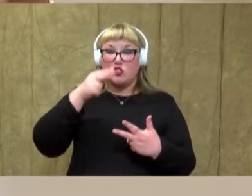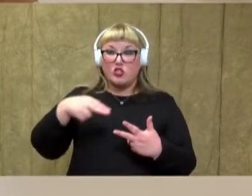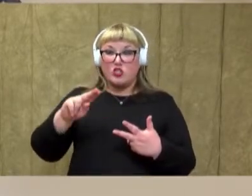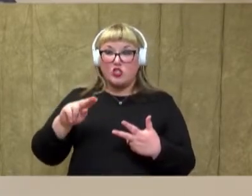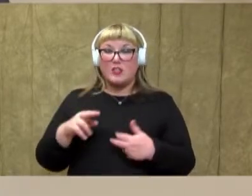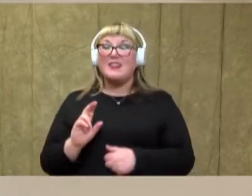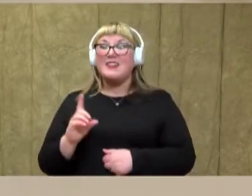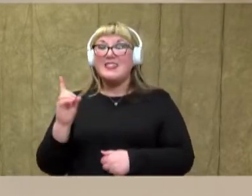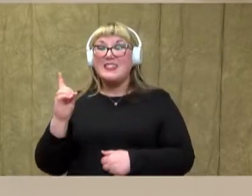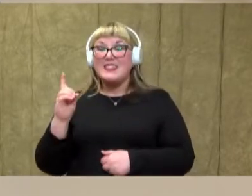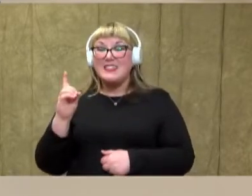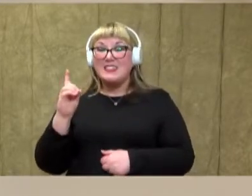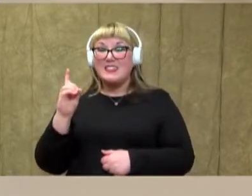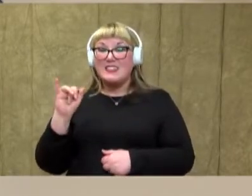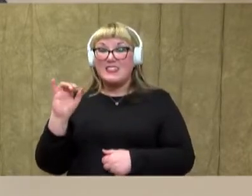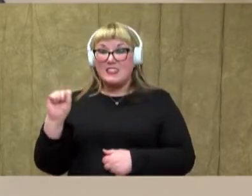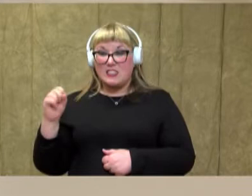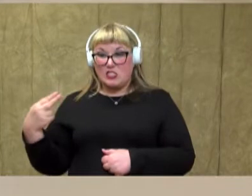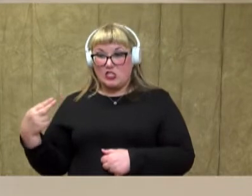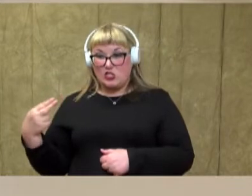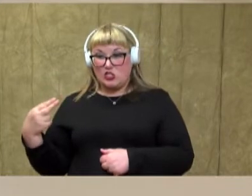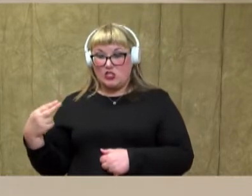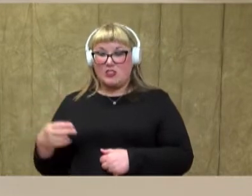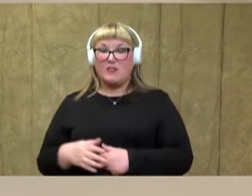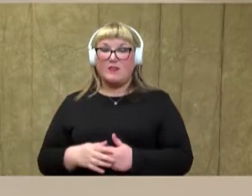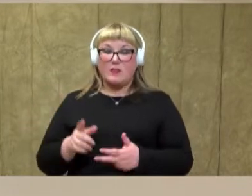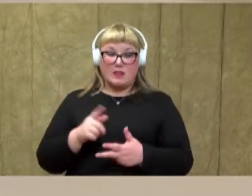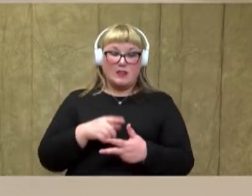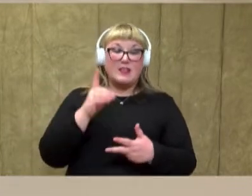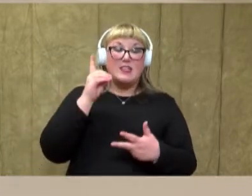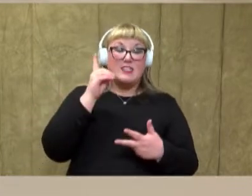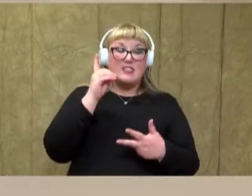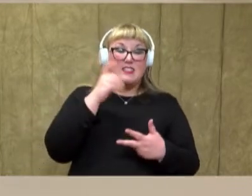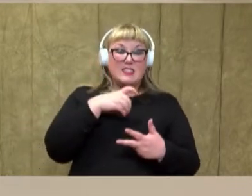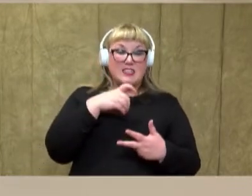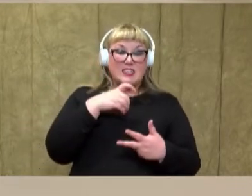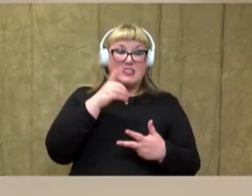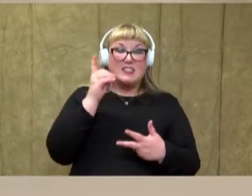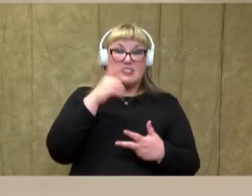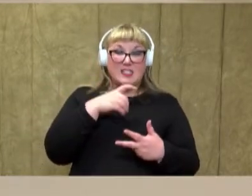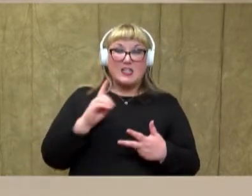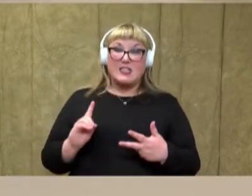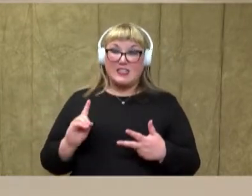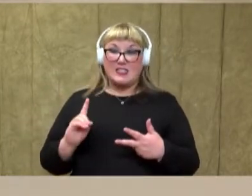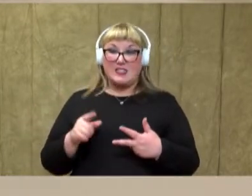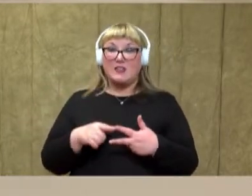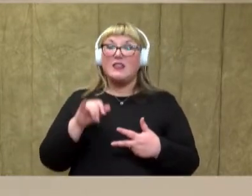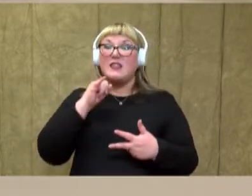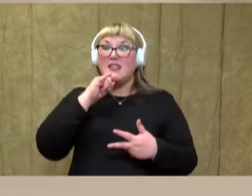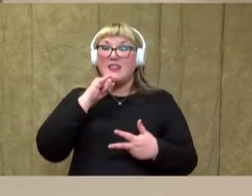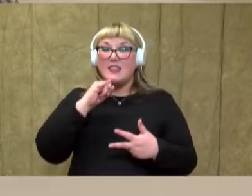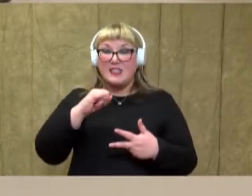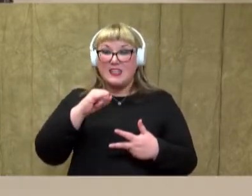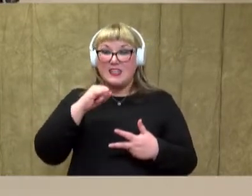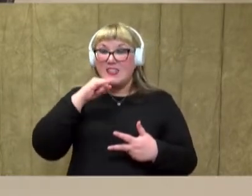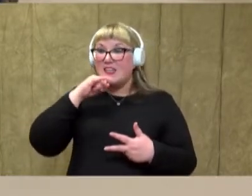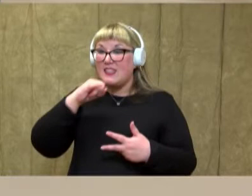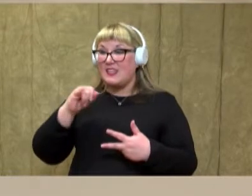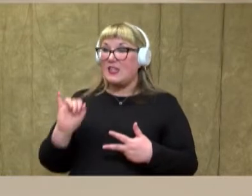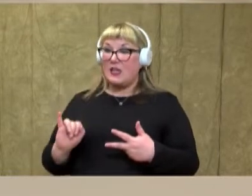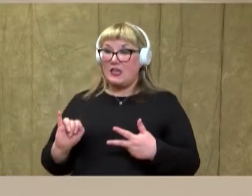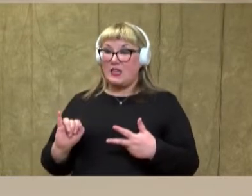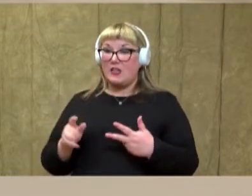word, stretch it to hear each sound. Let's listen closely. D, I, sh,